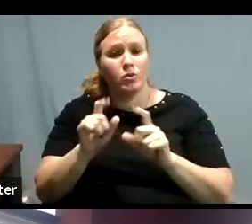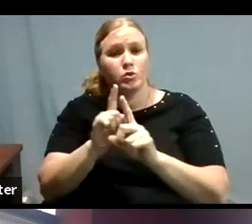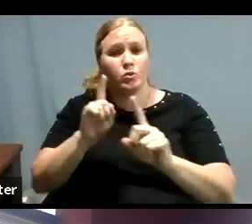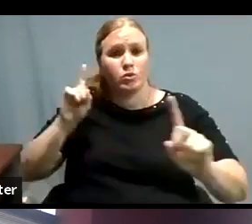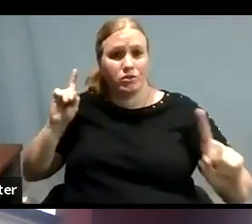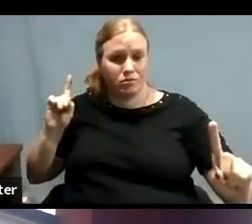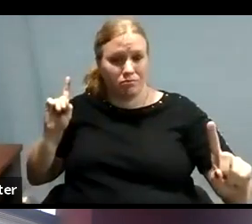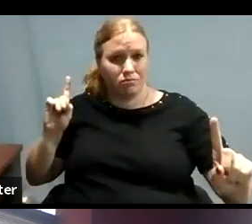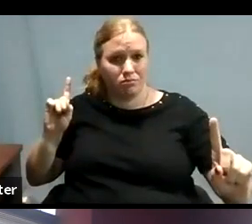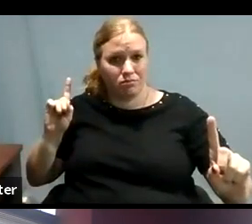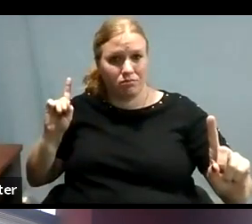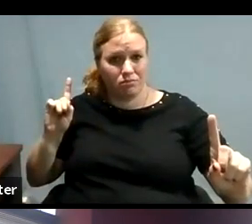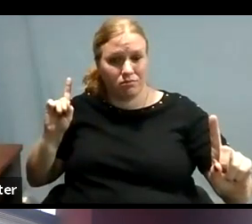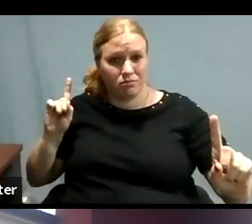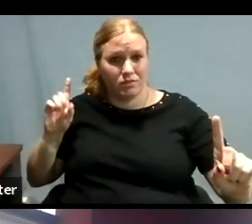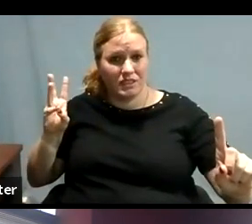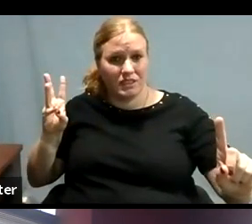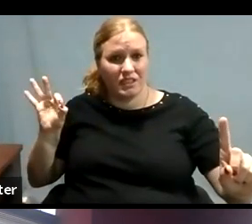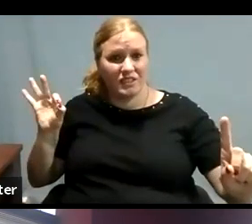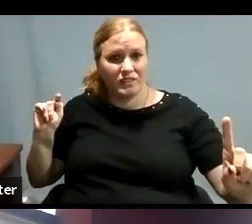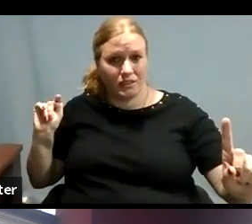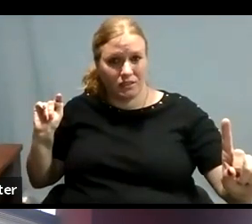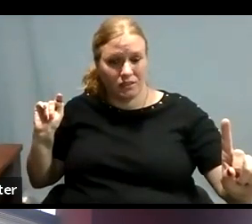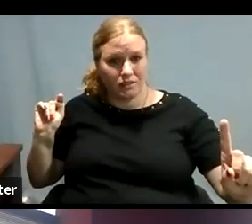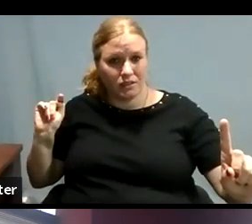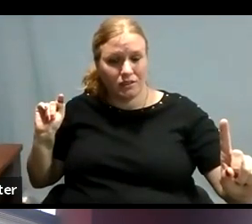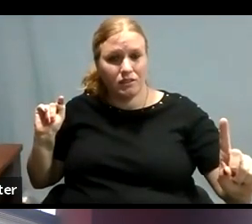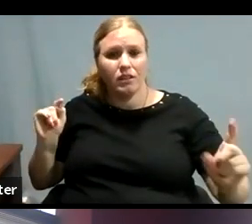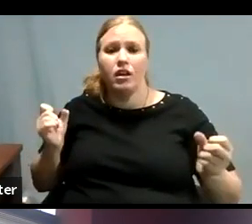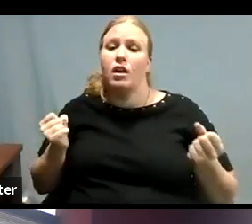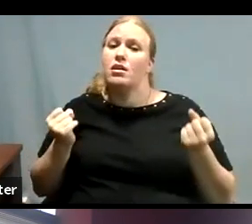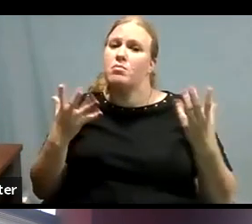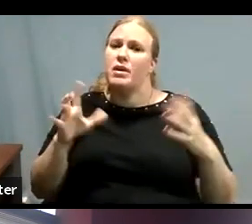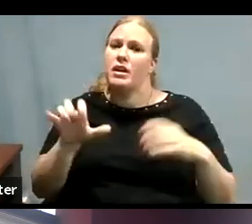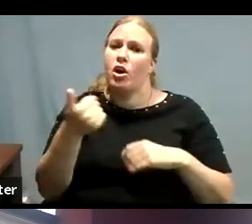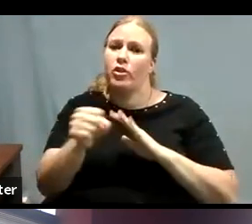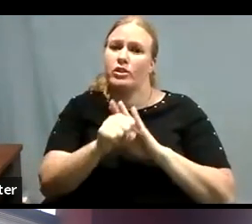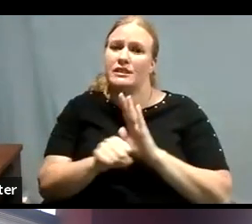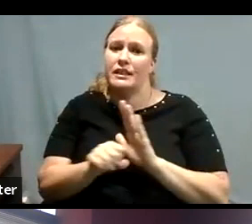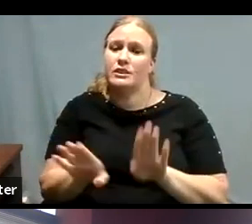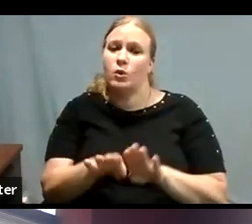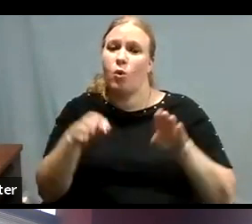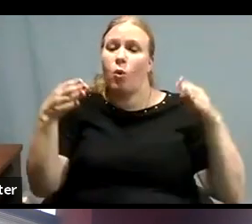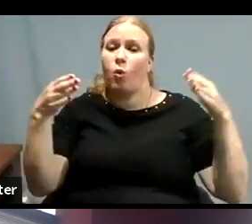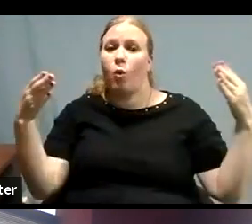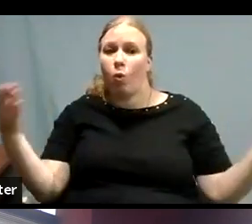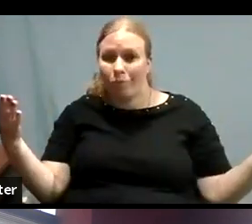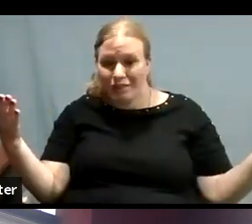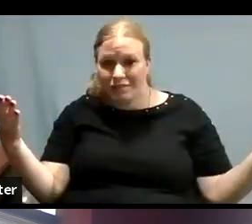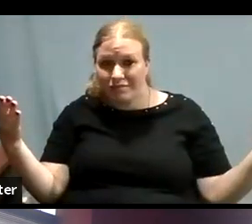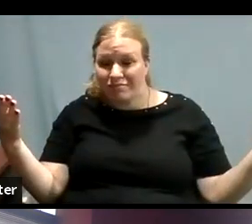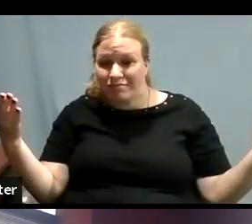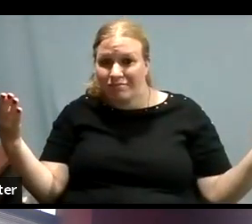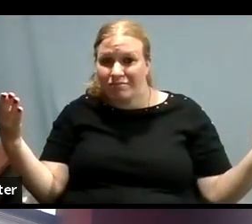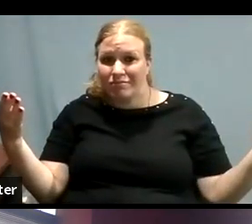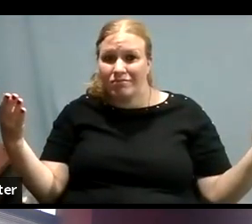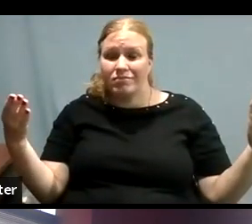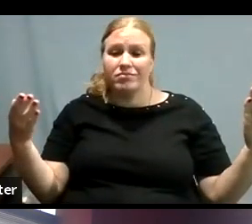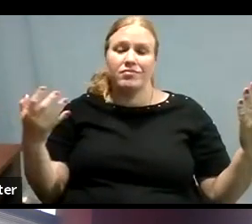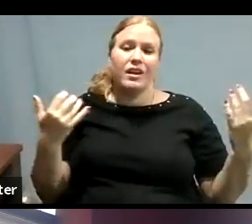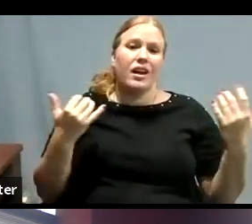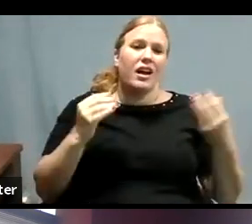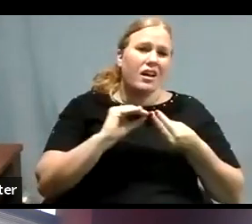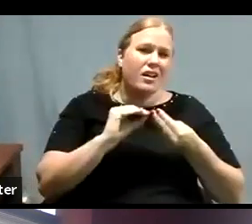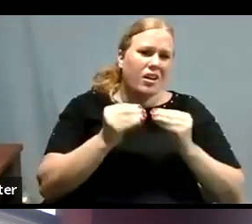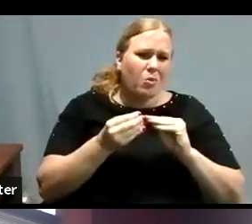distancing. We've seen a lot of other states open up, and while it's early to tell. There's